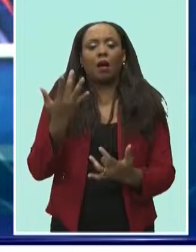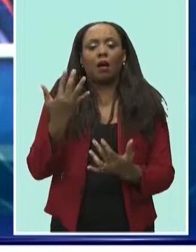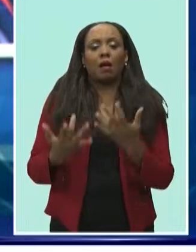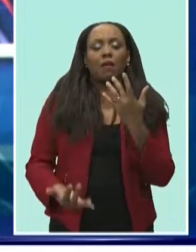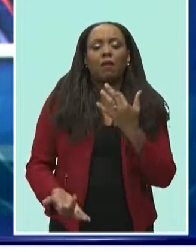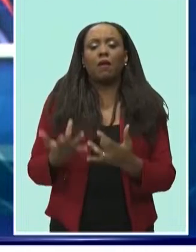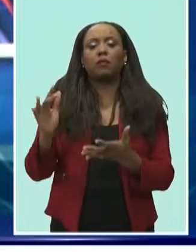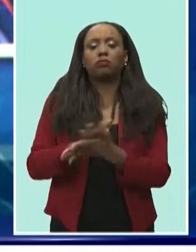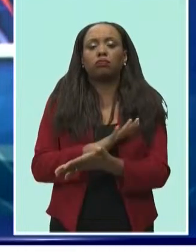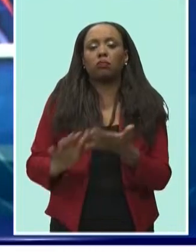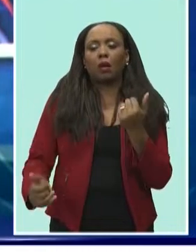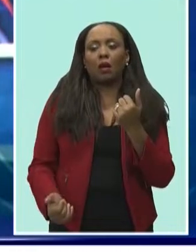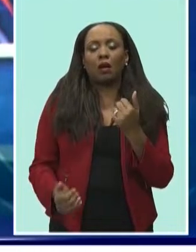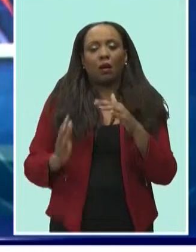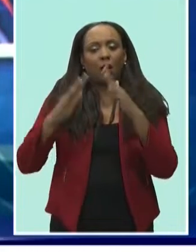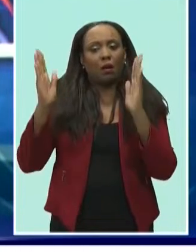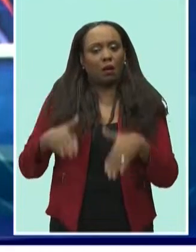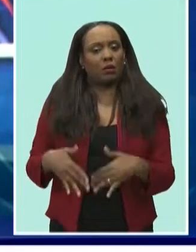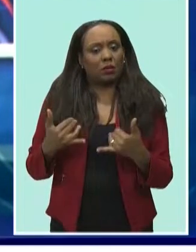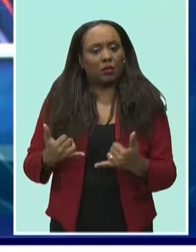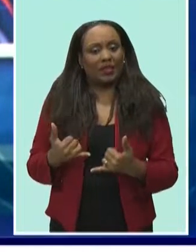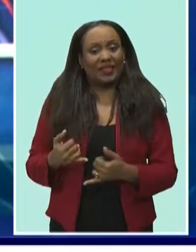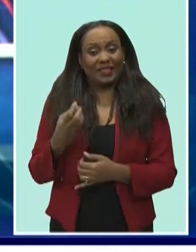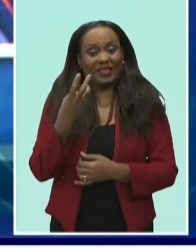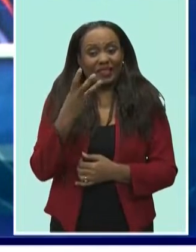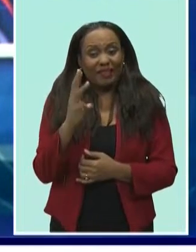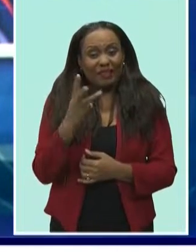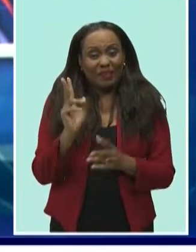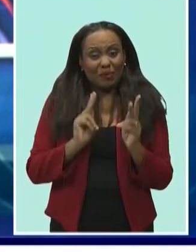destroyed their Princess Royal Avenue Pine St. Michael home